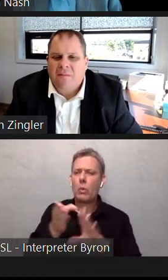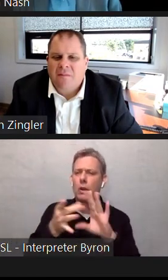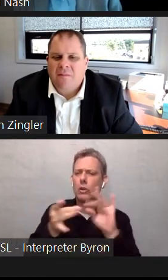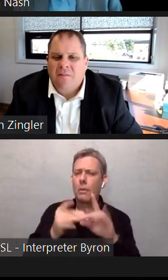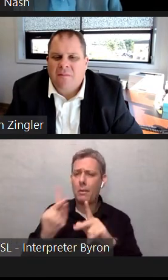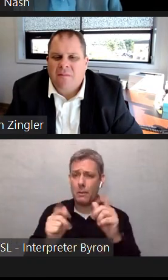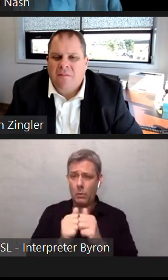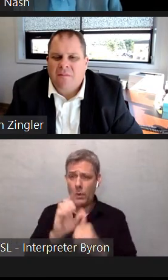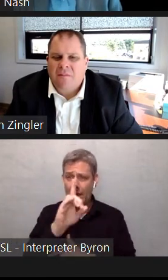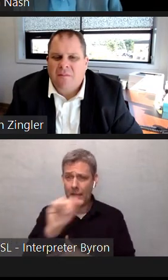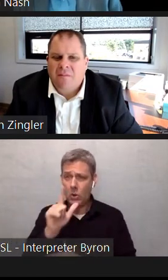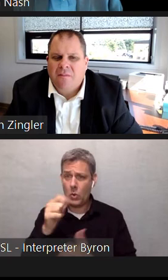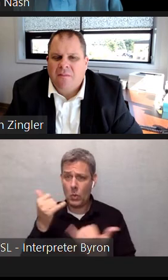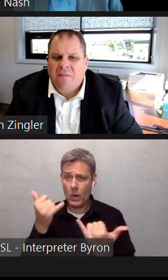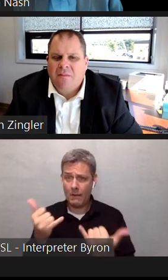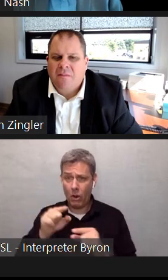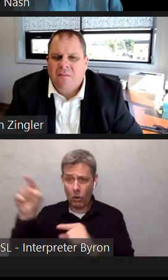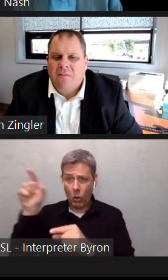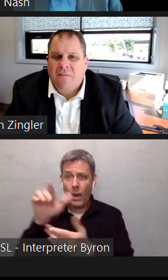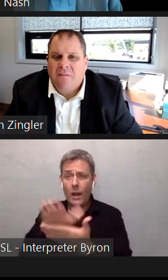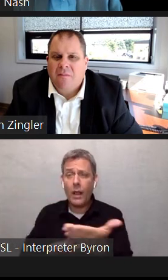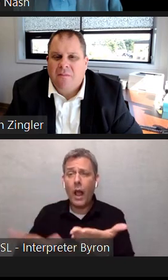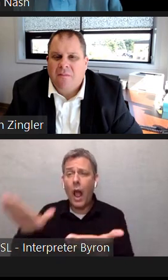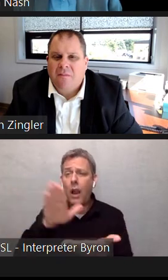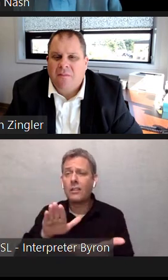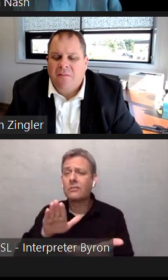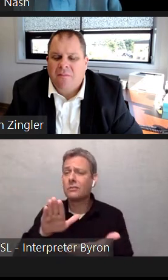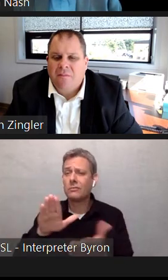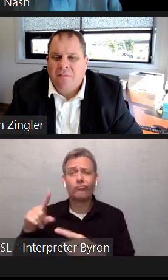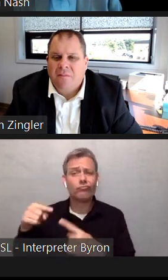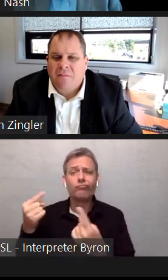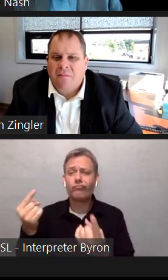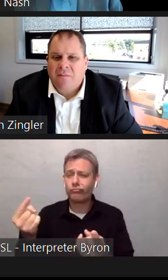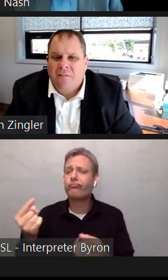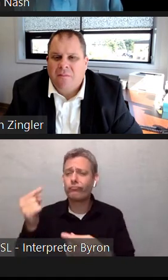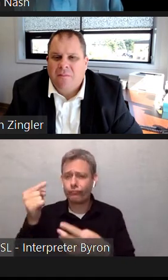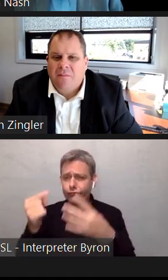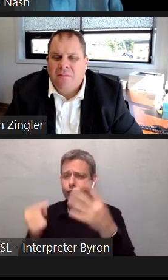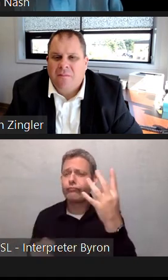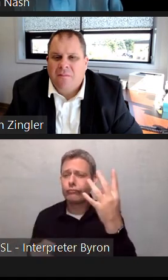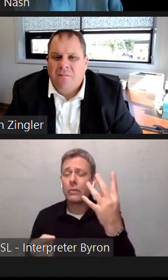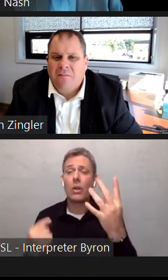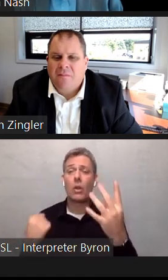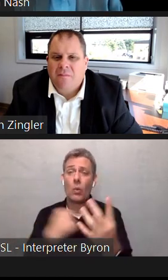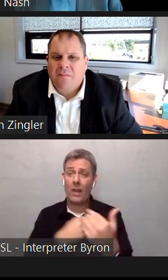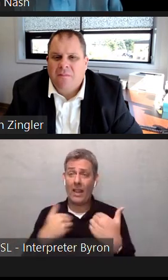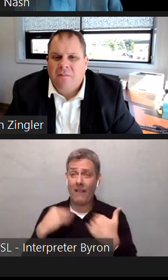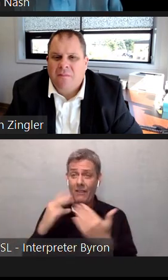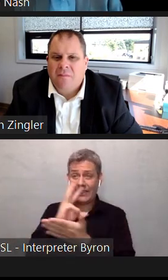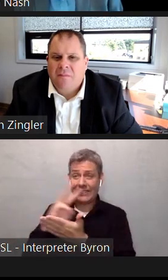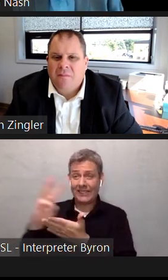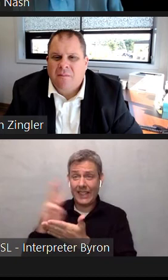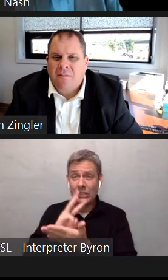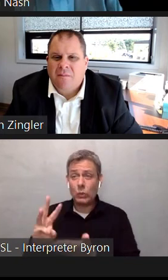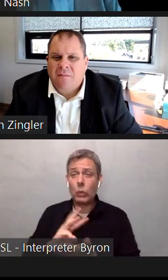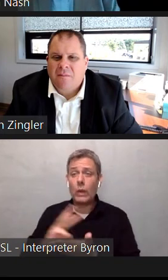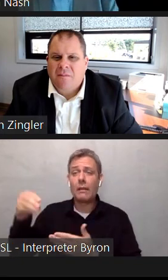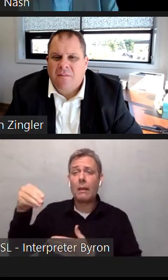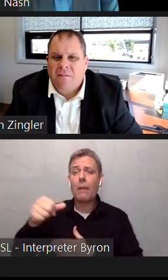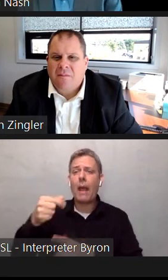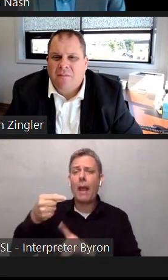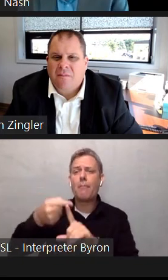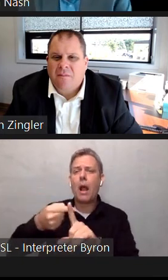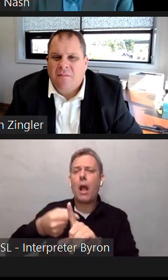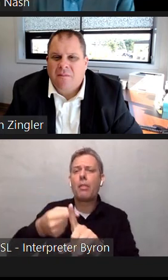now are going to college and all that type of stuff. We have 6-week pay months to 4-week pay months in a way